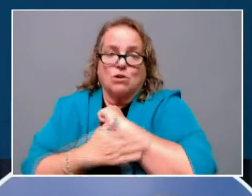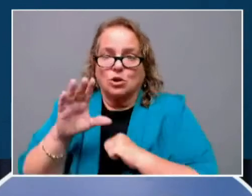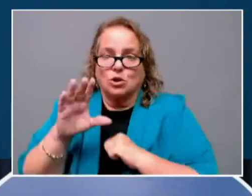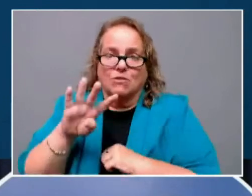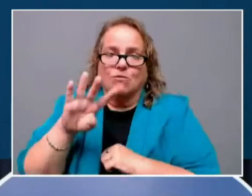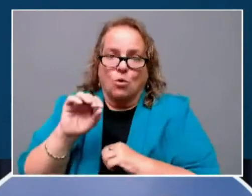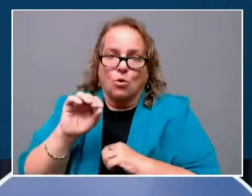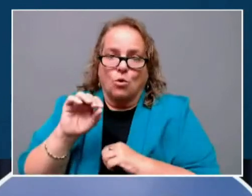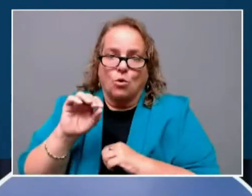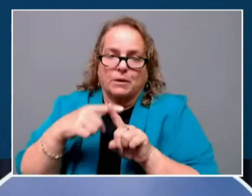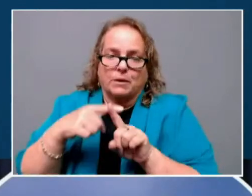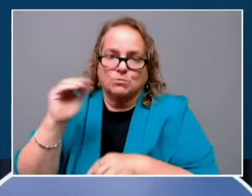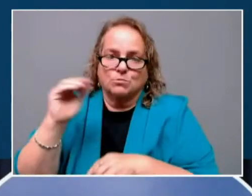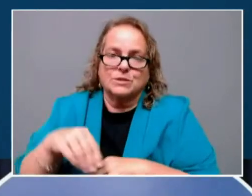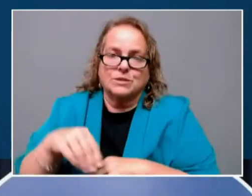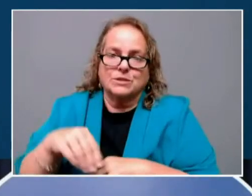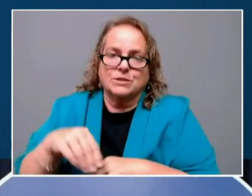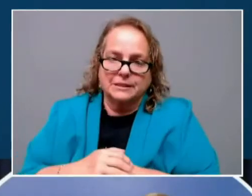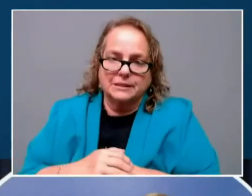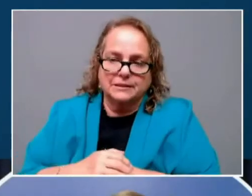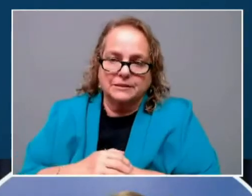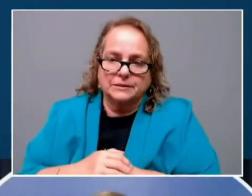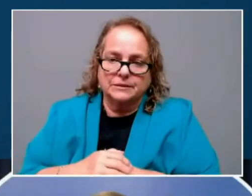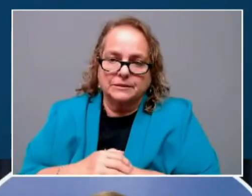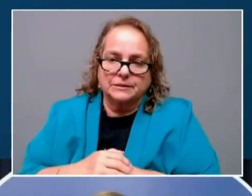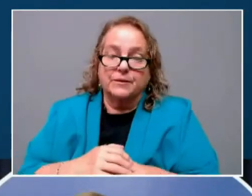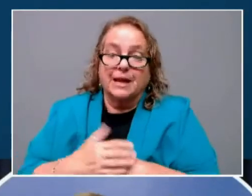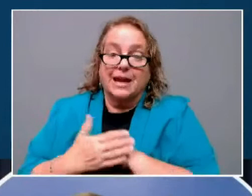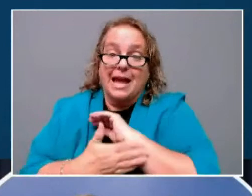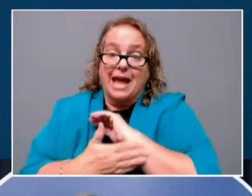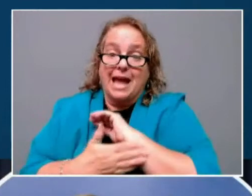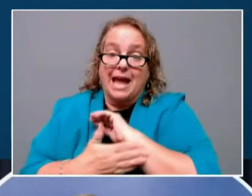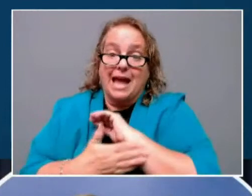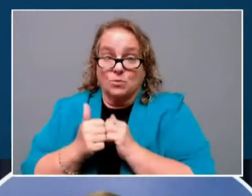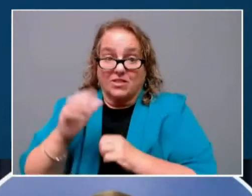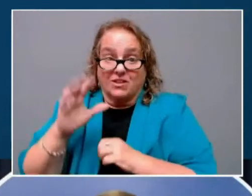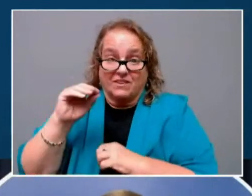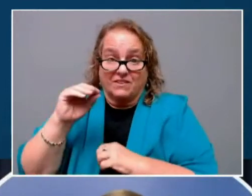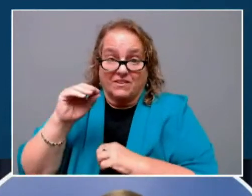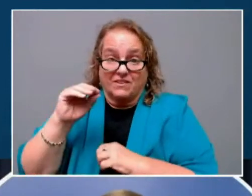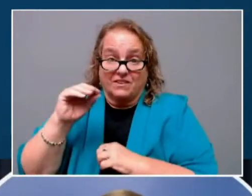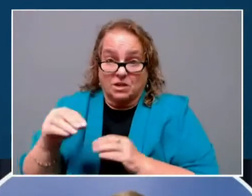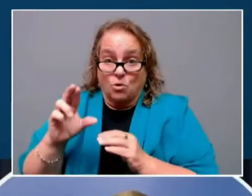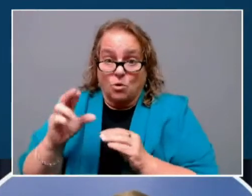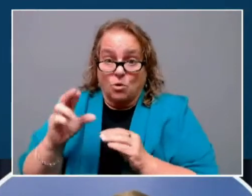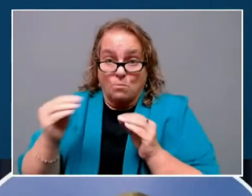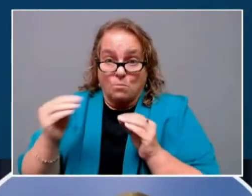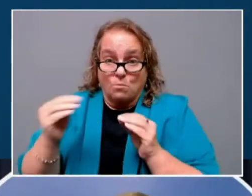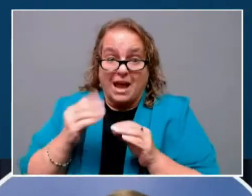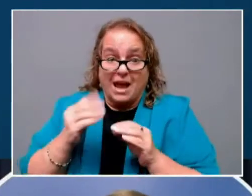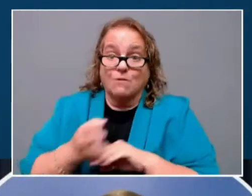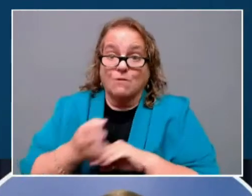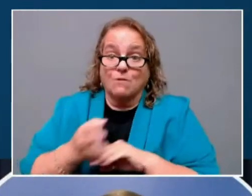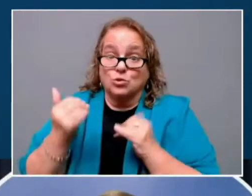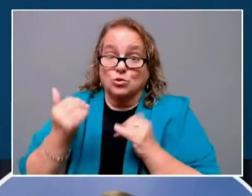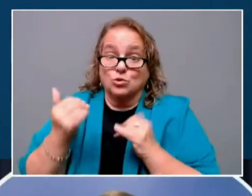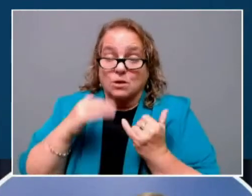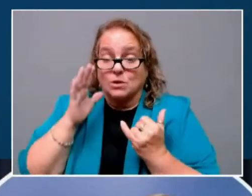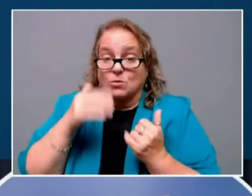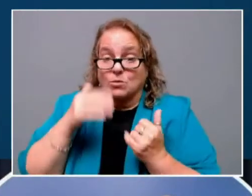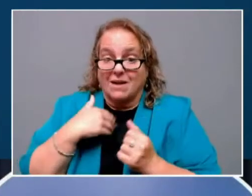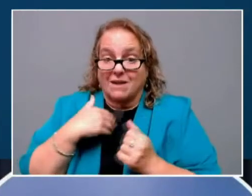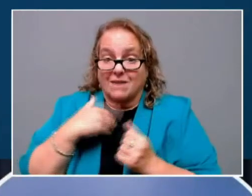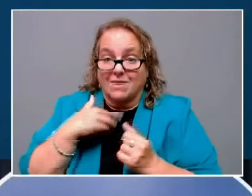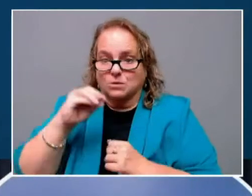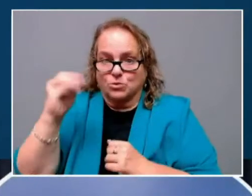40+%. So keep working. Counties with 50% or more, and after today, we're going to have a 60% slide